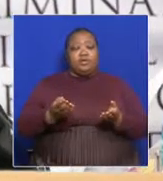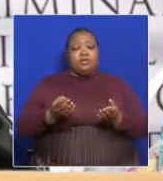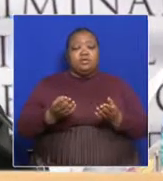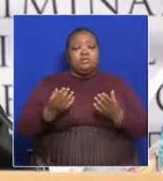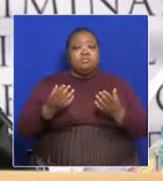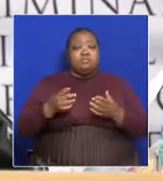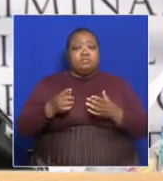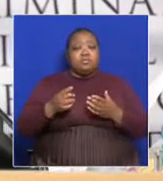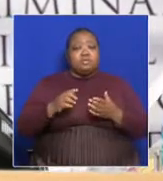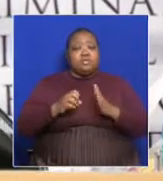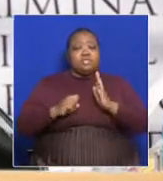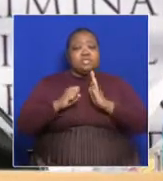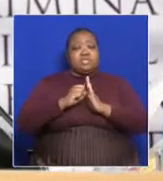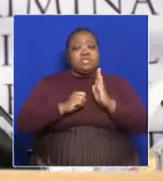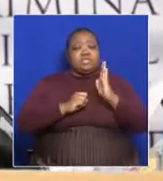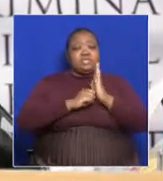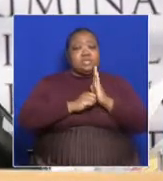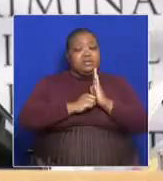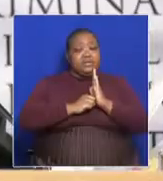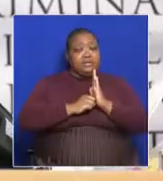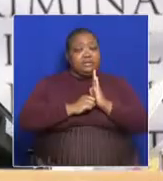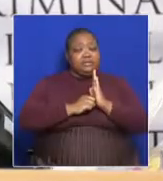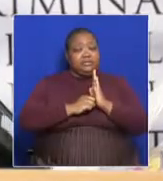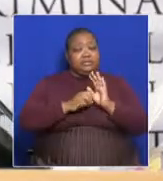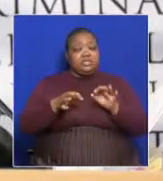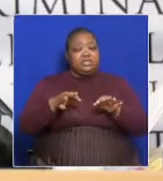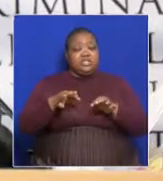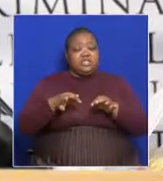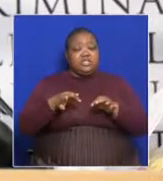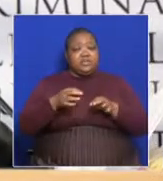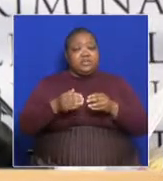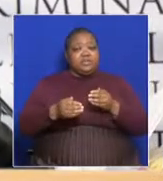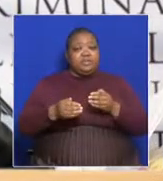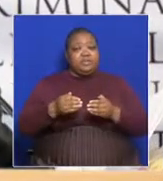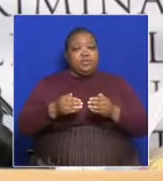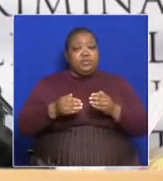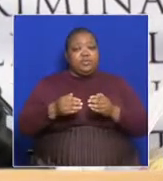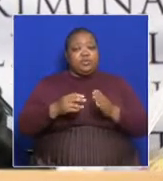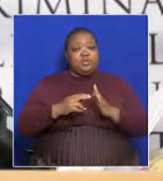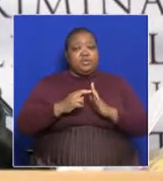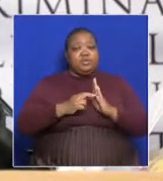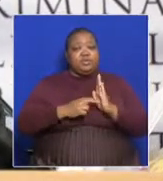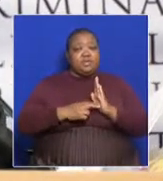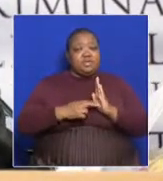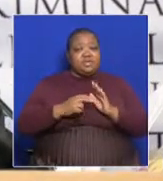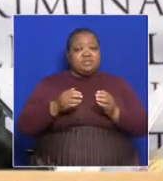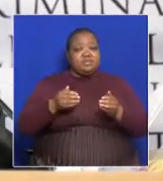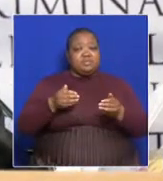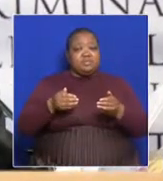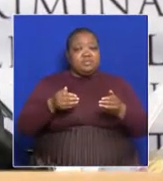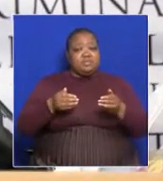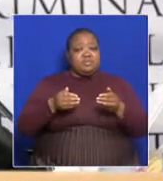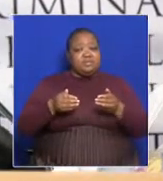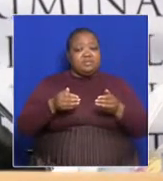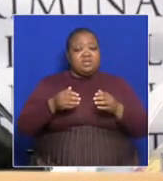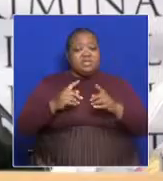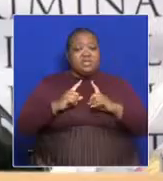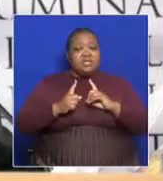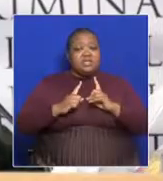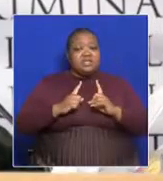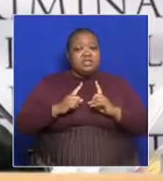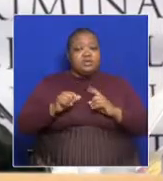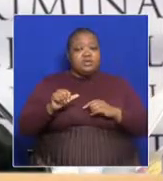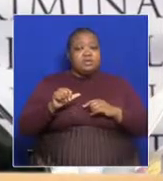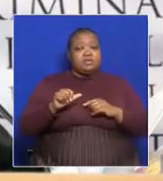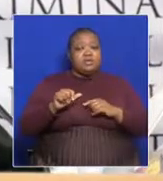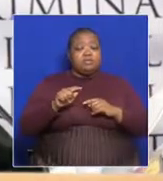statement explaining processes, prescripts governing such an engagement where you go back to